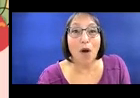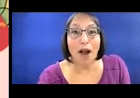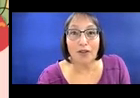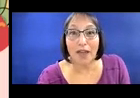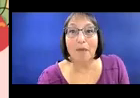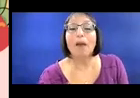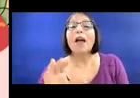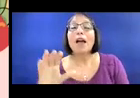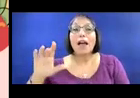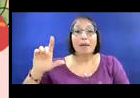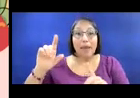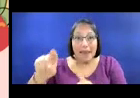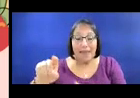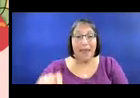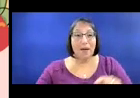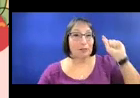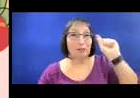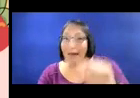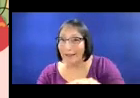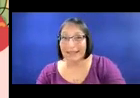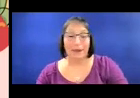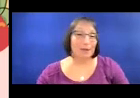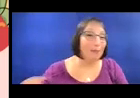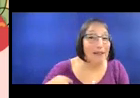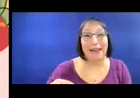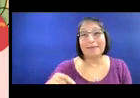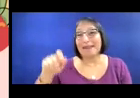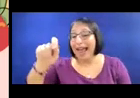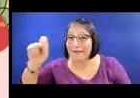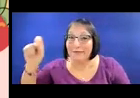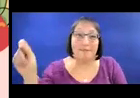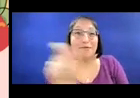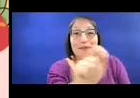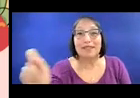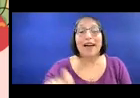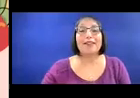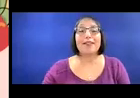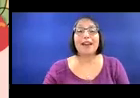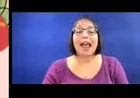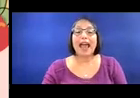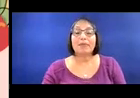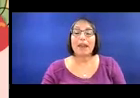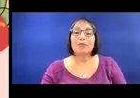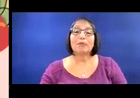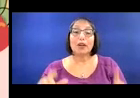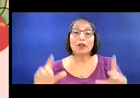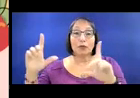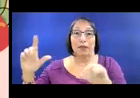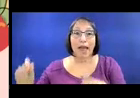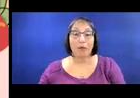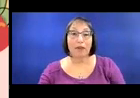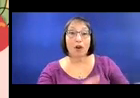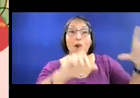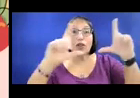to watch them, pin them, spotlight them, spotlight me, have them move the slider, and to be able to make sure